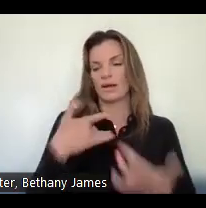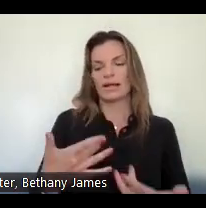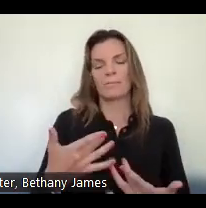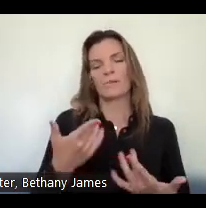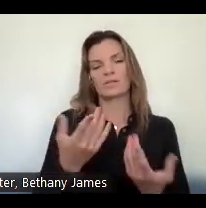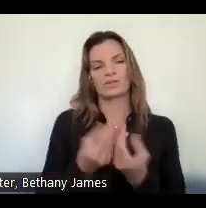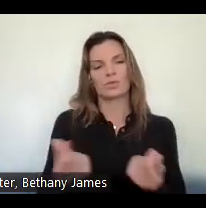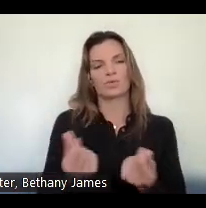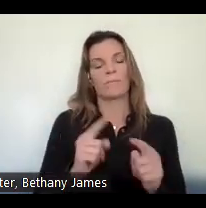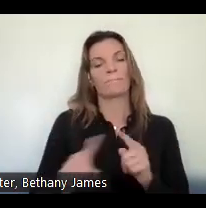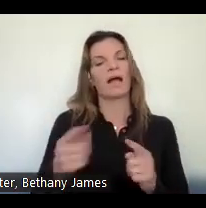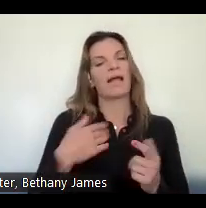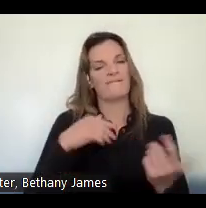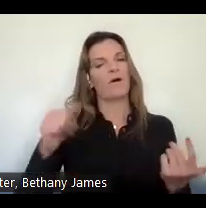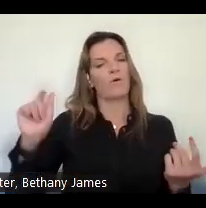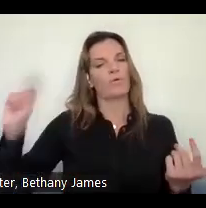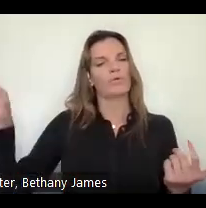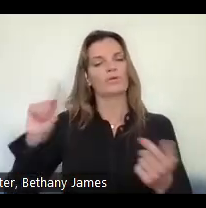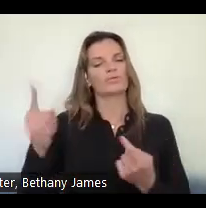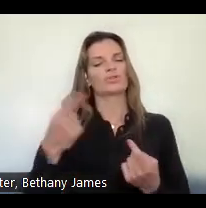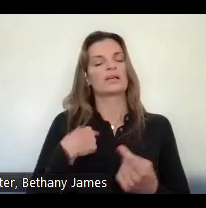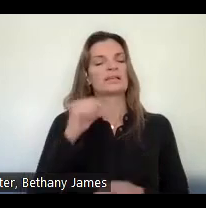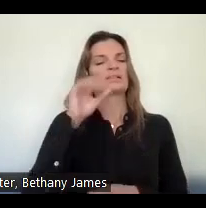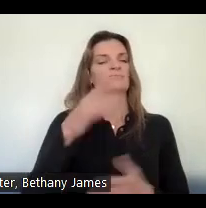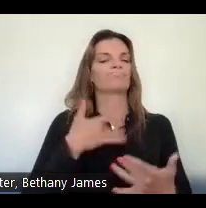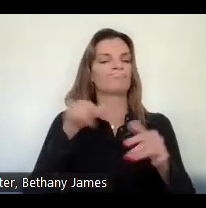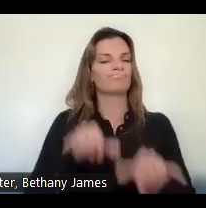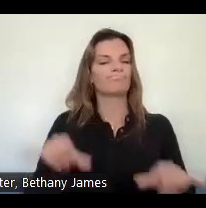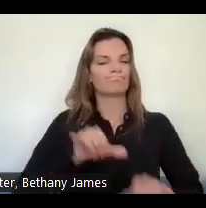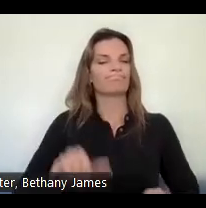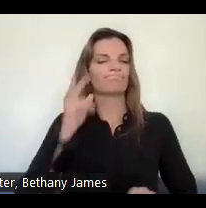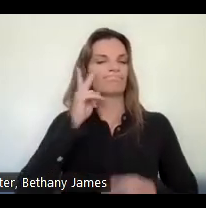about, but other solutions do exist aside from those to be discussed.